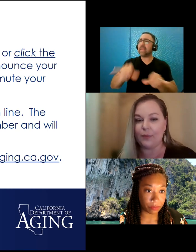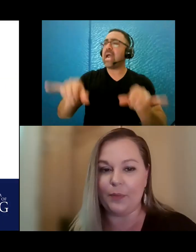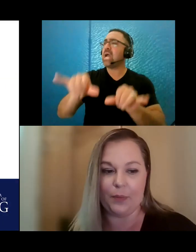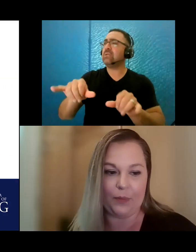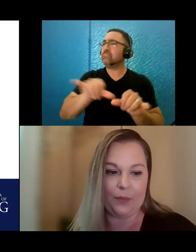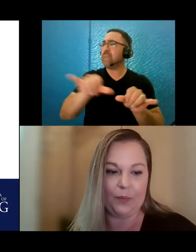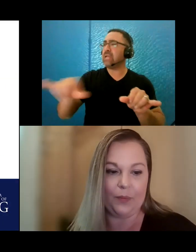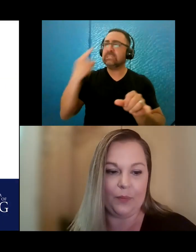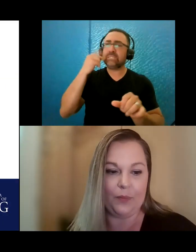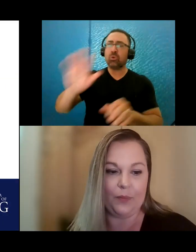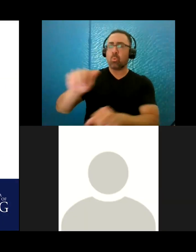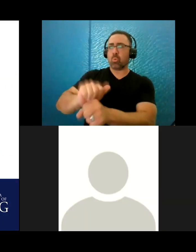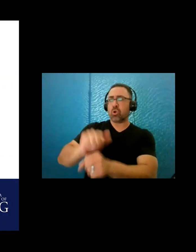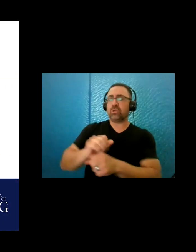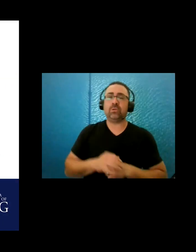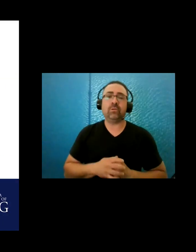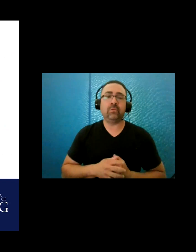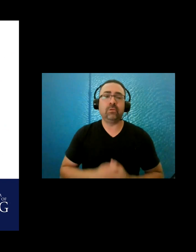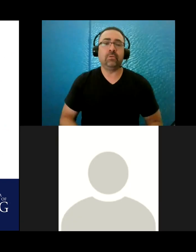your work?